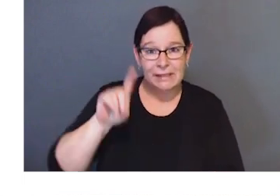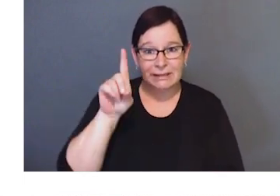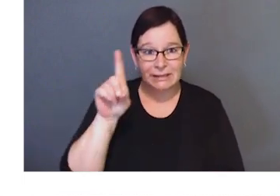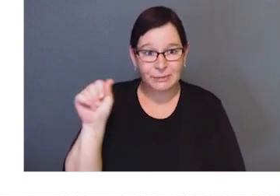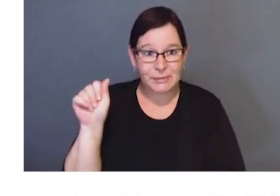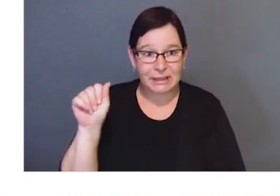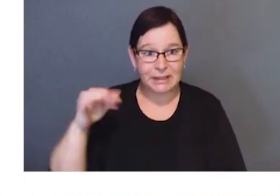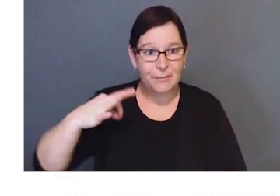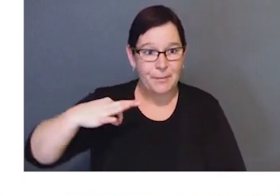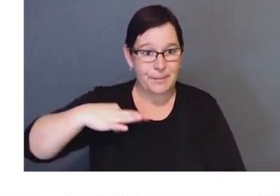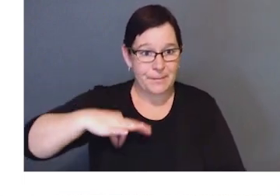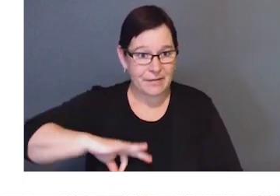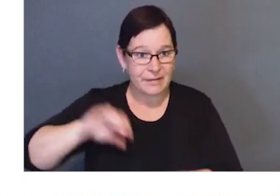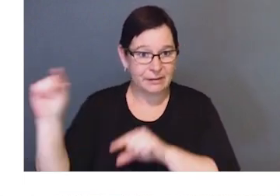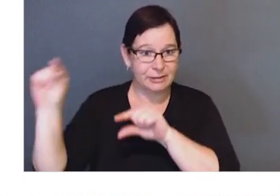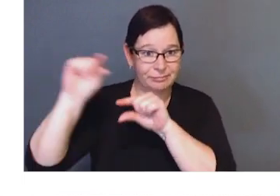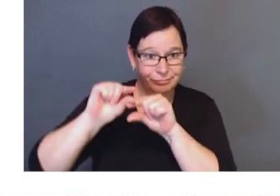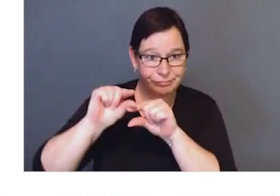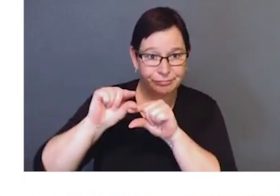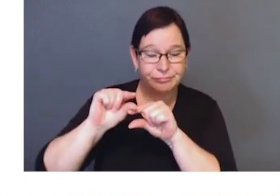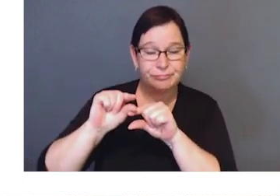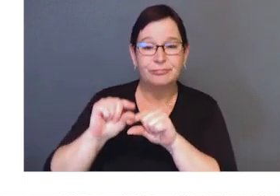Caregiver Credit.